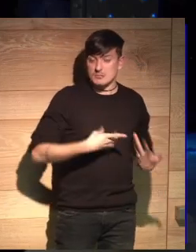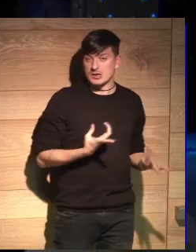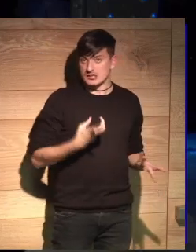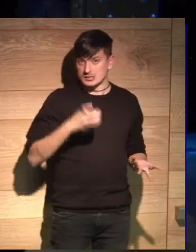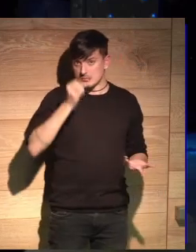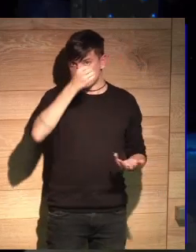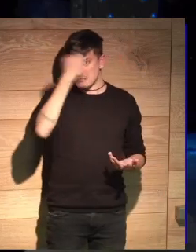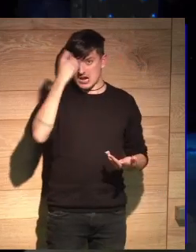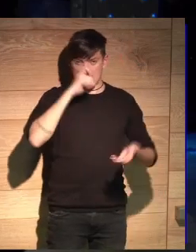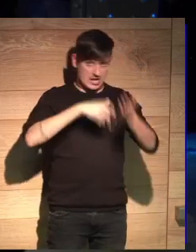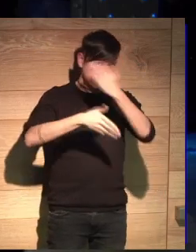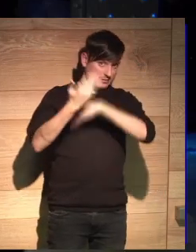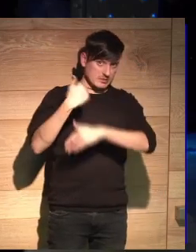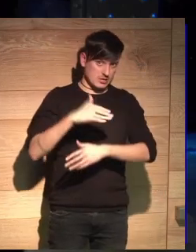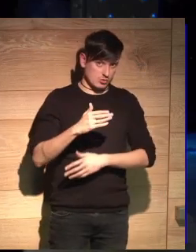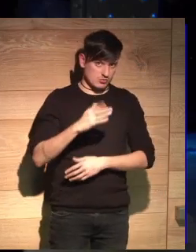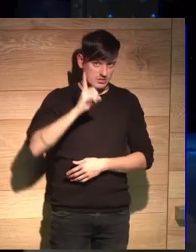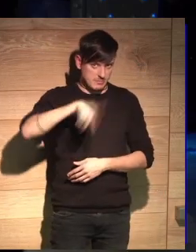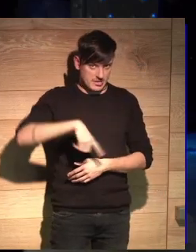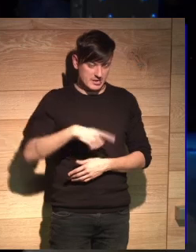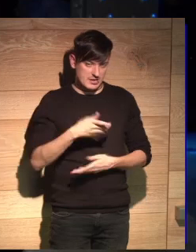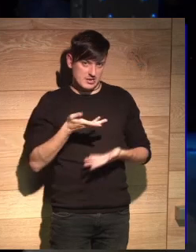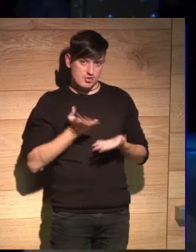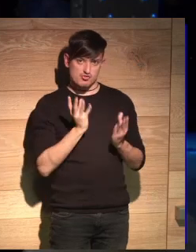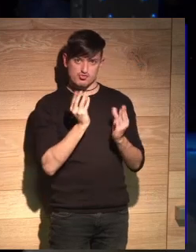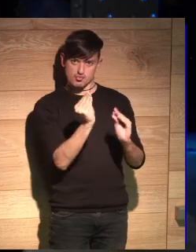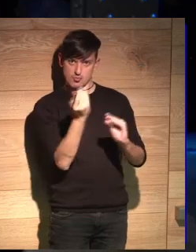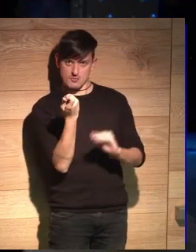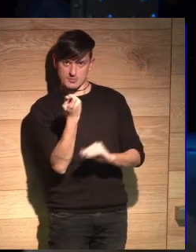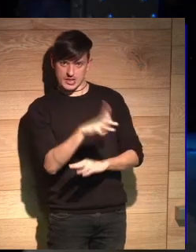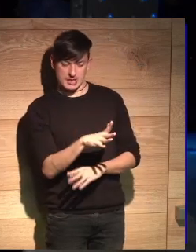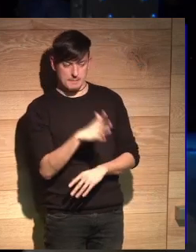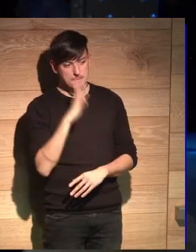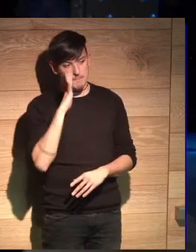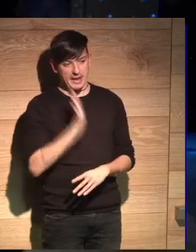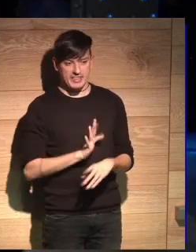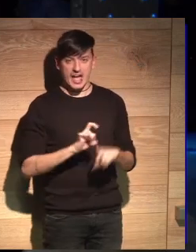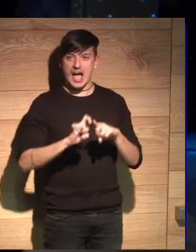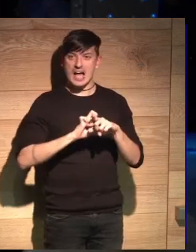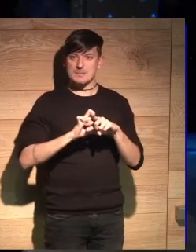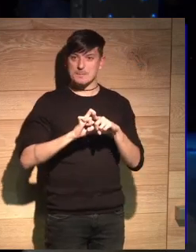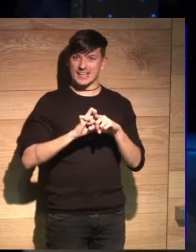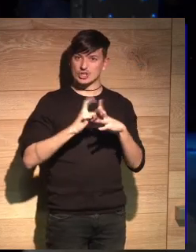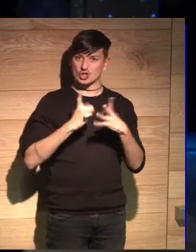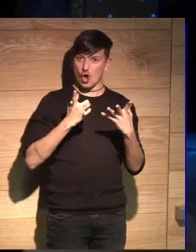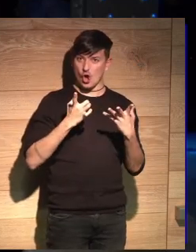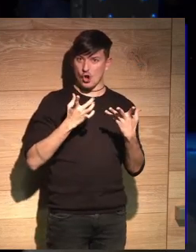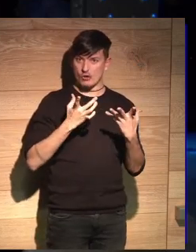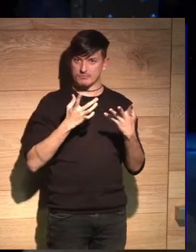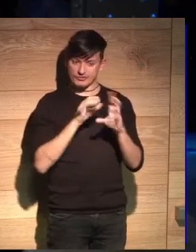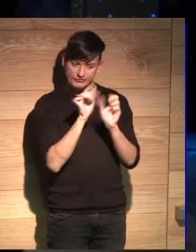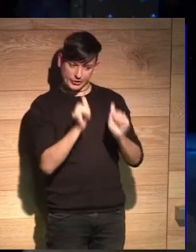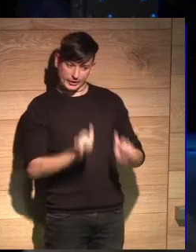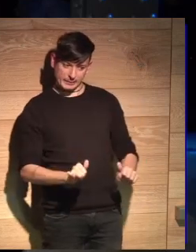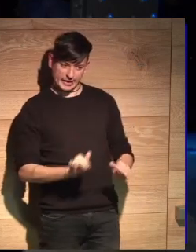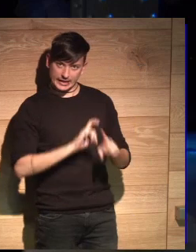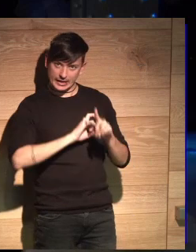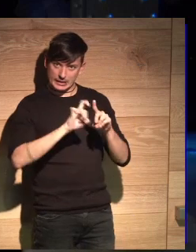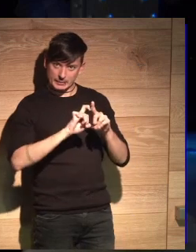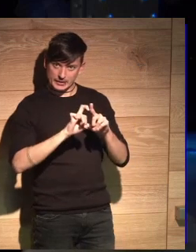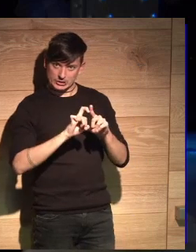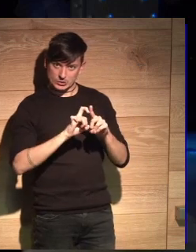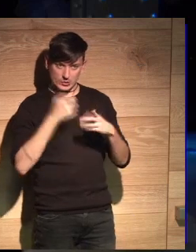baby of Australopithecus or a baby of our forefathers. It's like we maintain some grown-up aspect, but